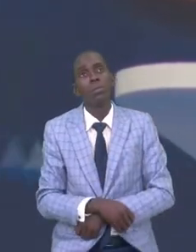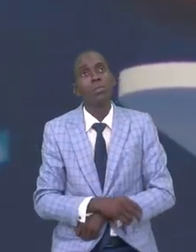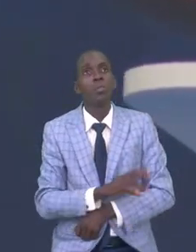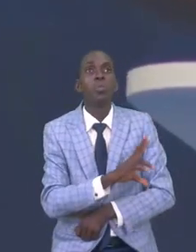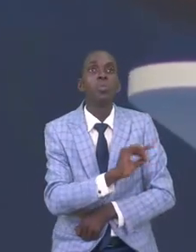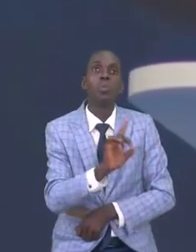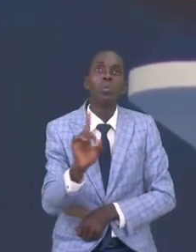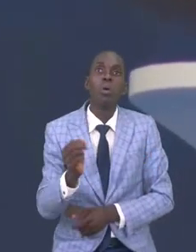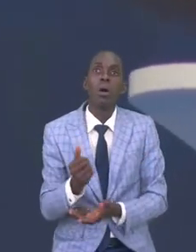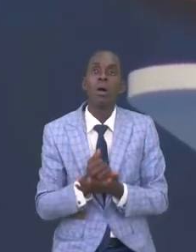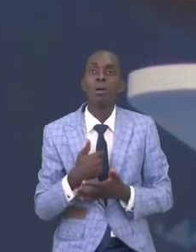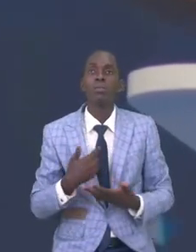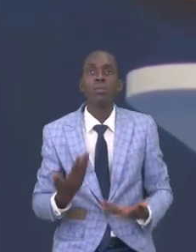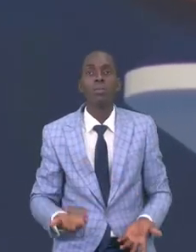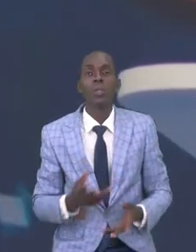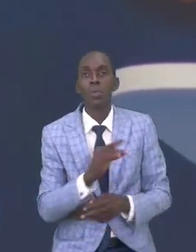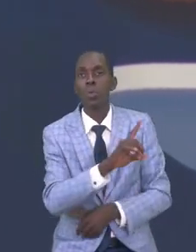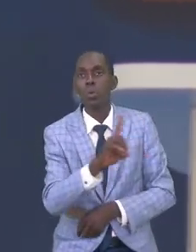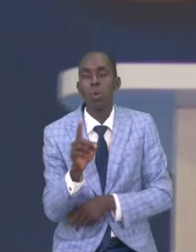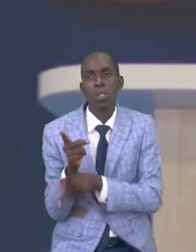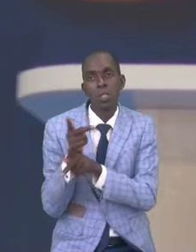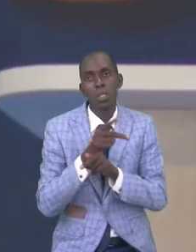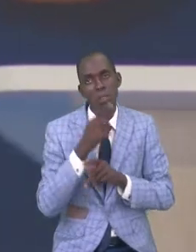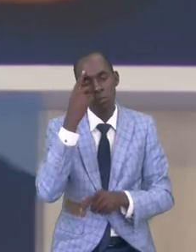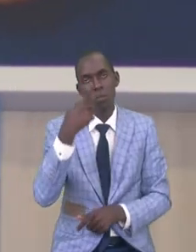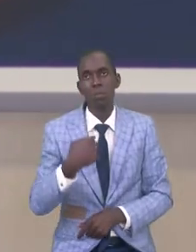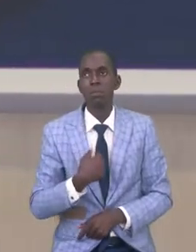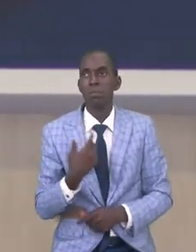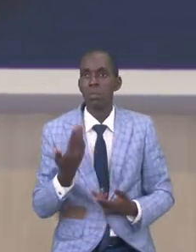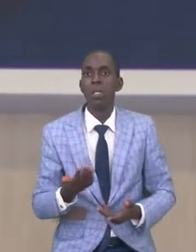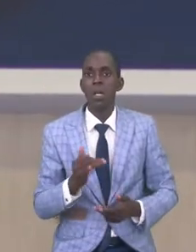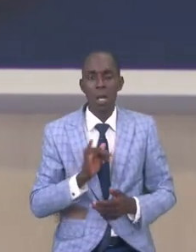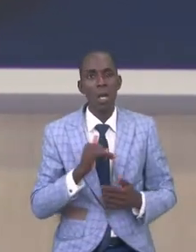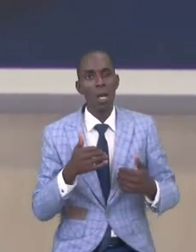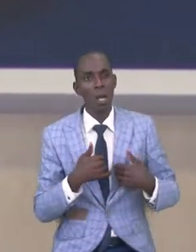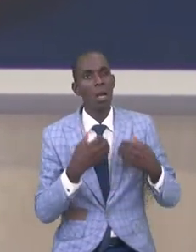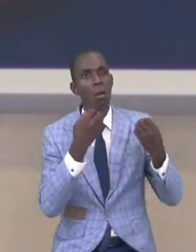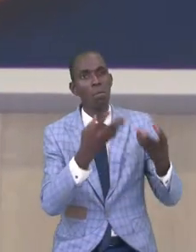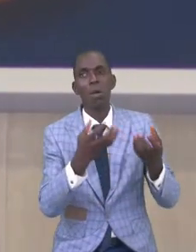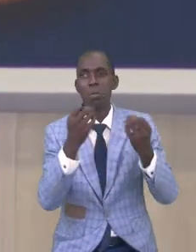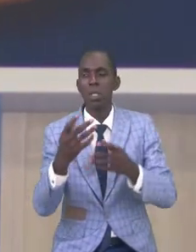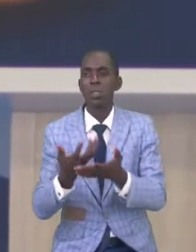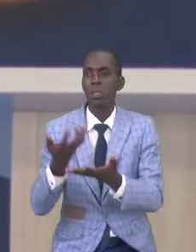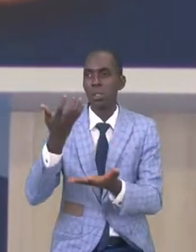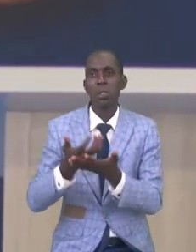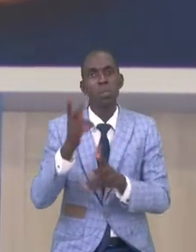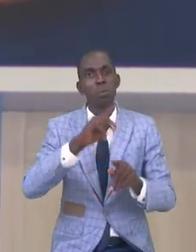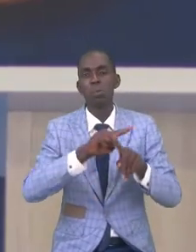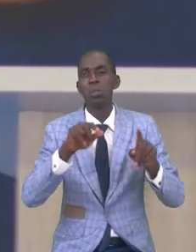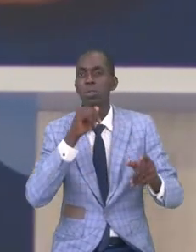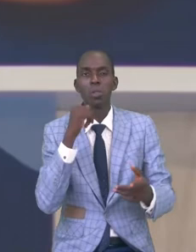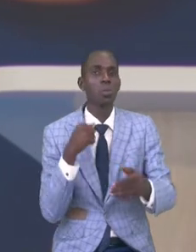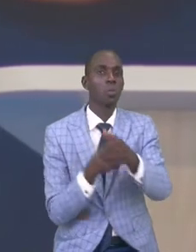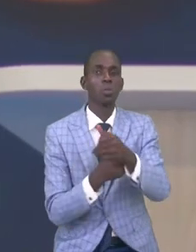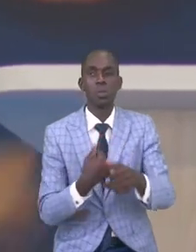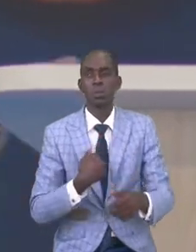me. Nobody is taking care of me. I have parents, but I live like an orphan. Nobody comes to